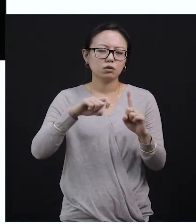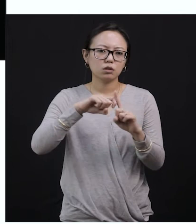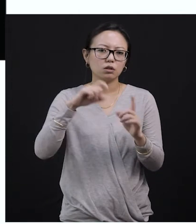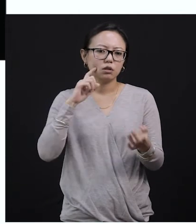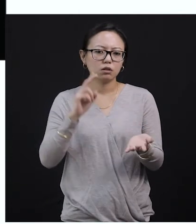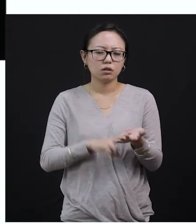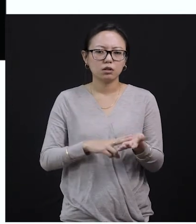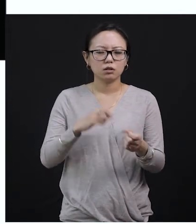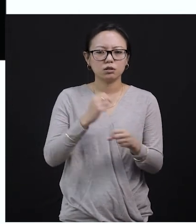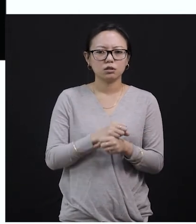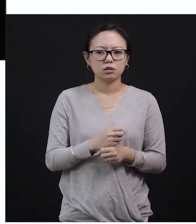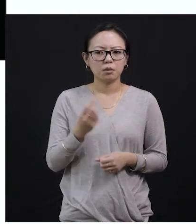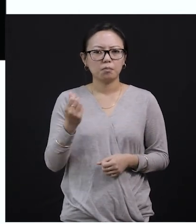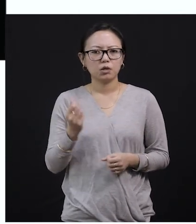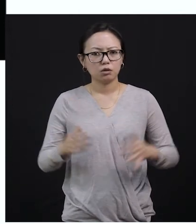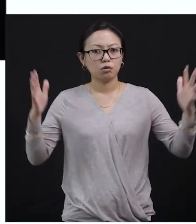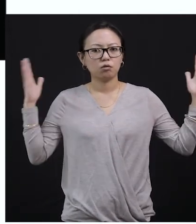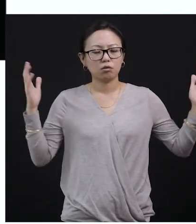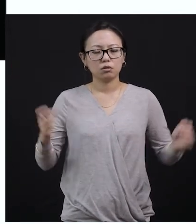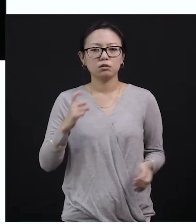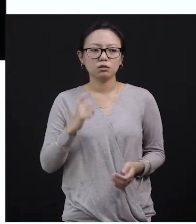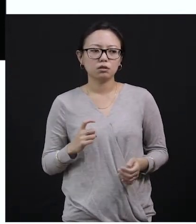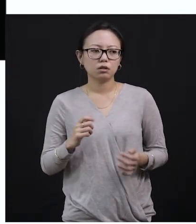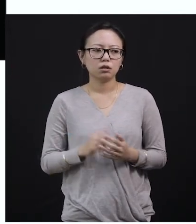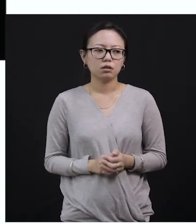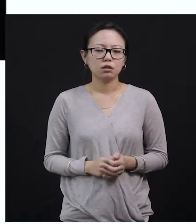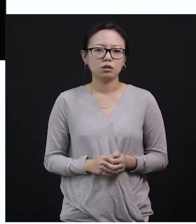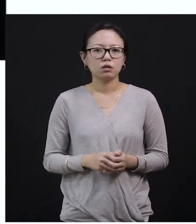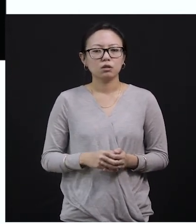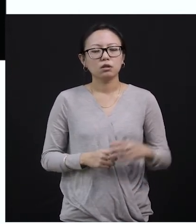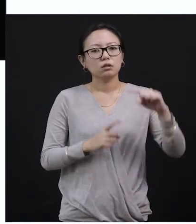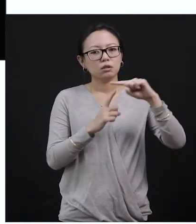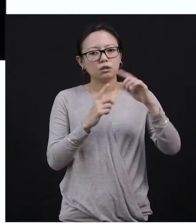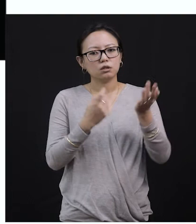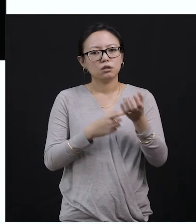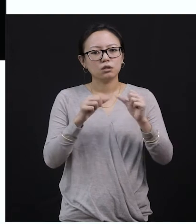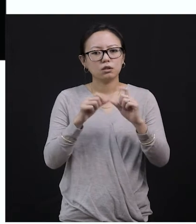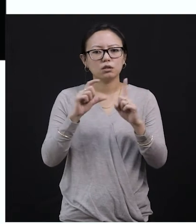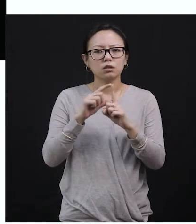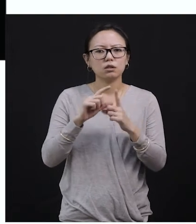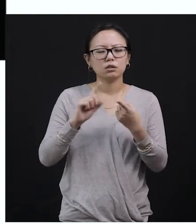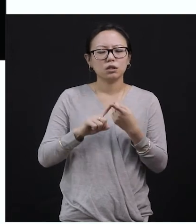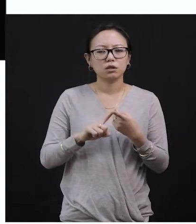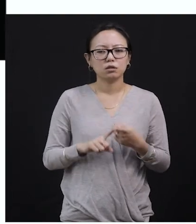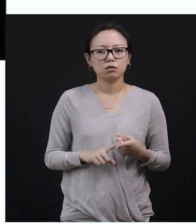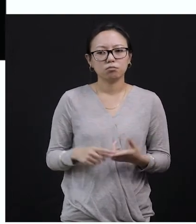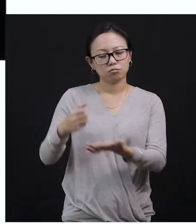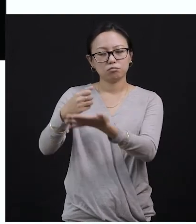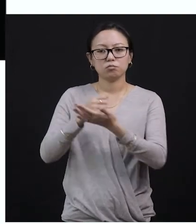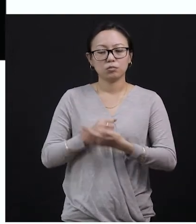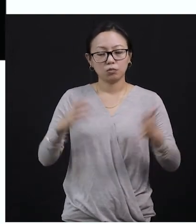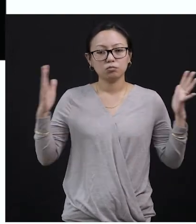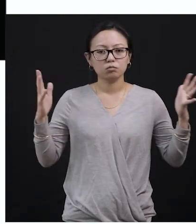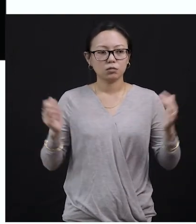of money, and this increase in trade really helped them. Now, because of the sea, because of the river,